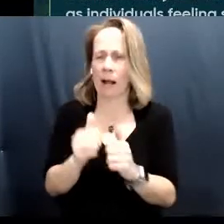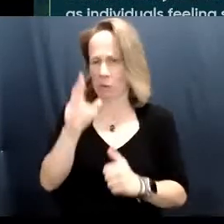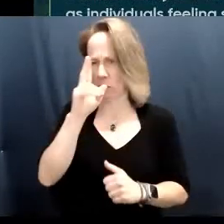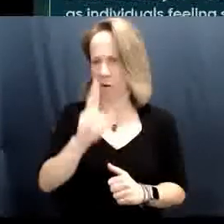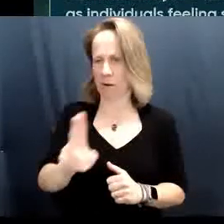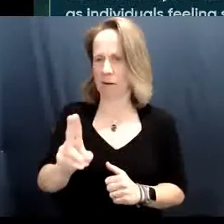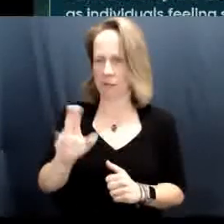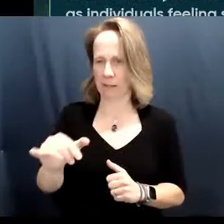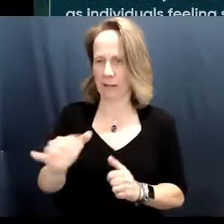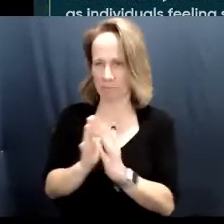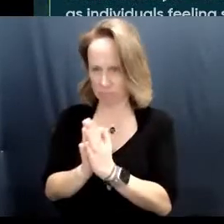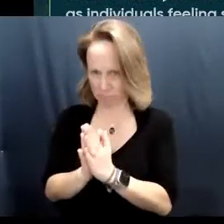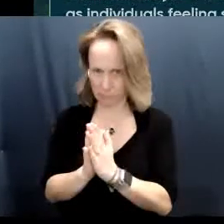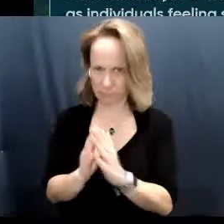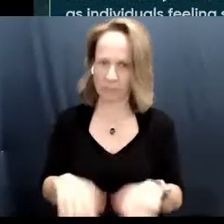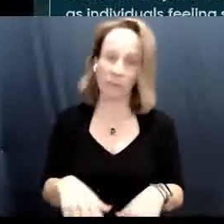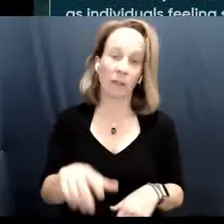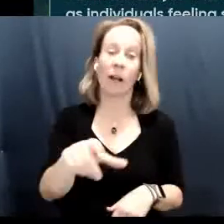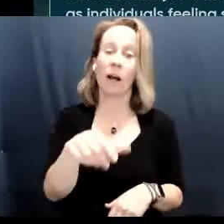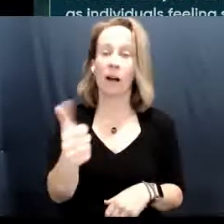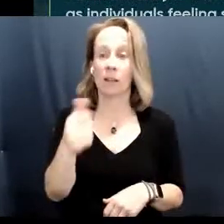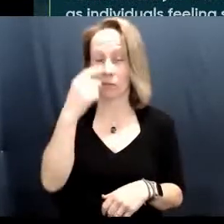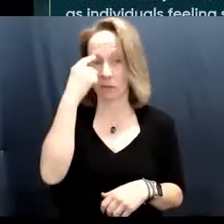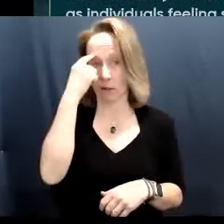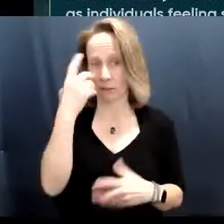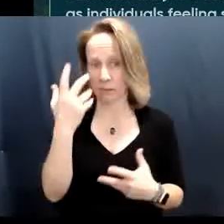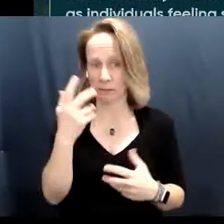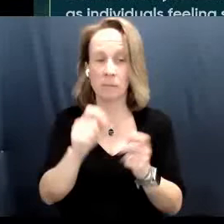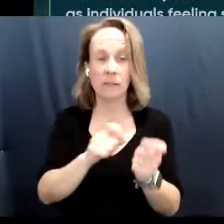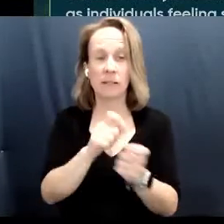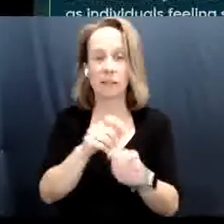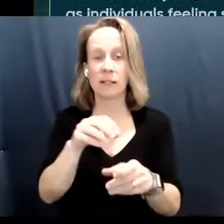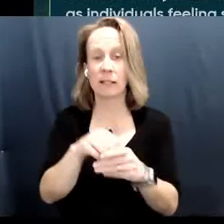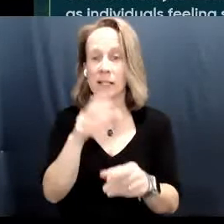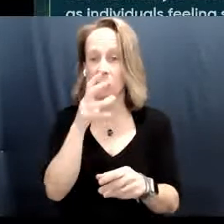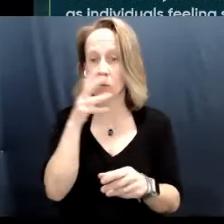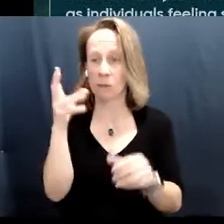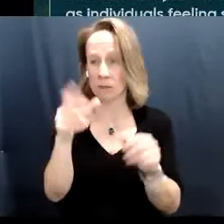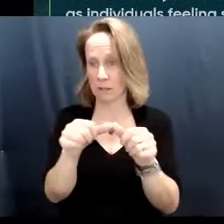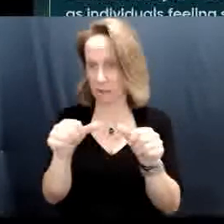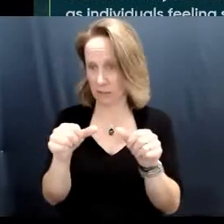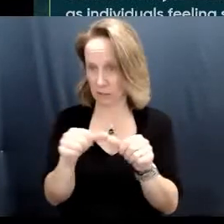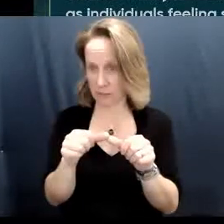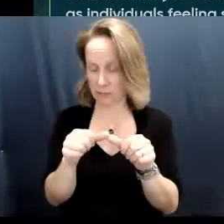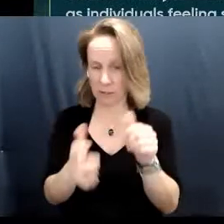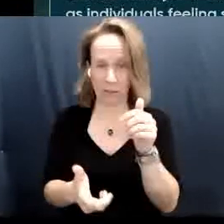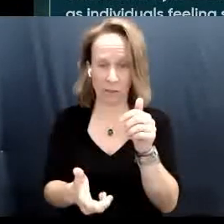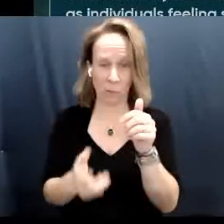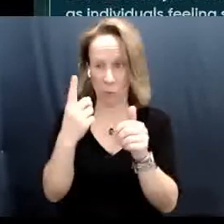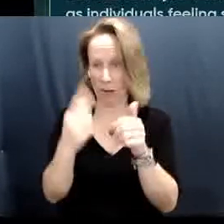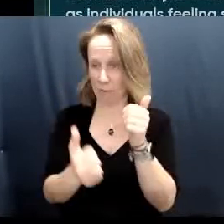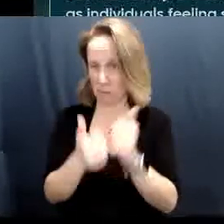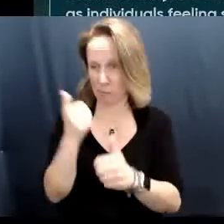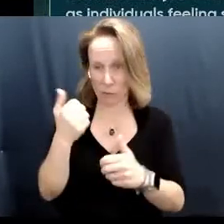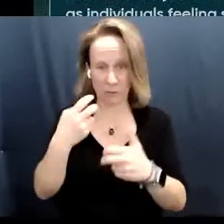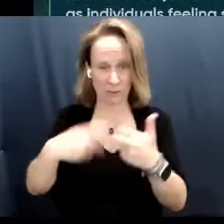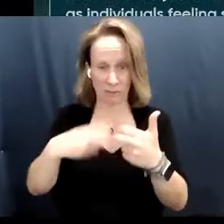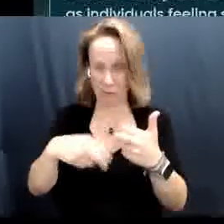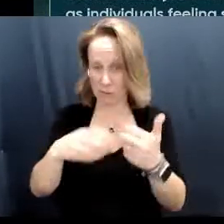Any other thoughts? Particularly in rural areas, what is the most difficult part of holding a sexual violence support